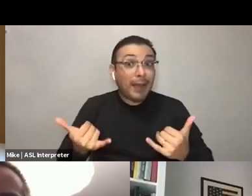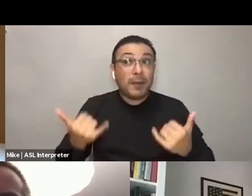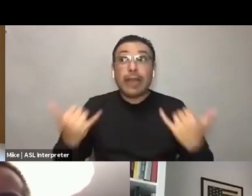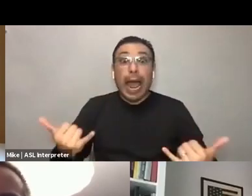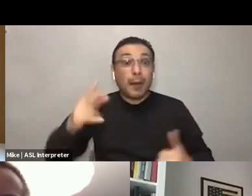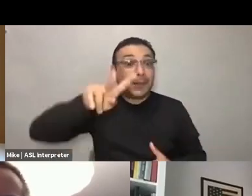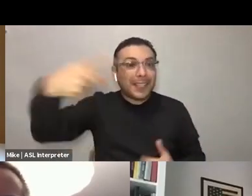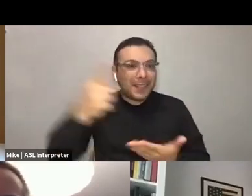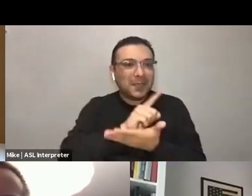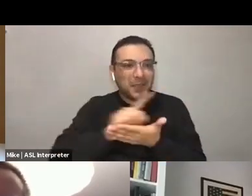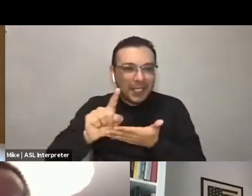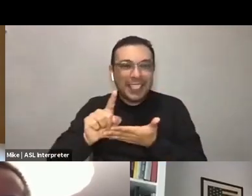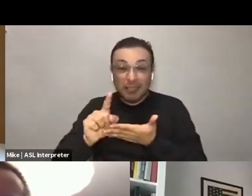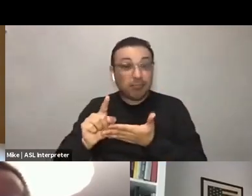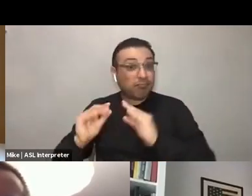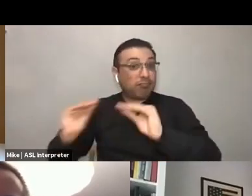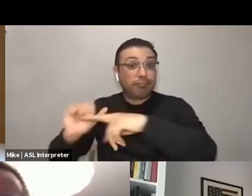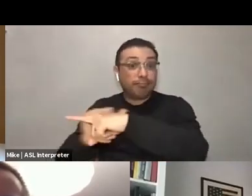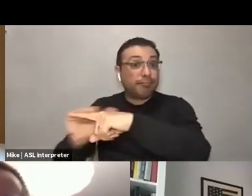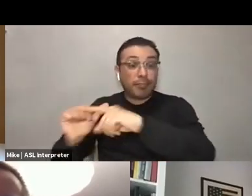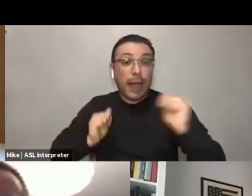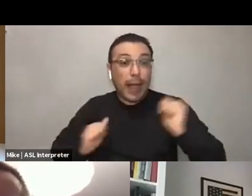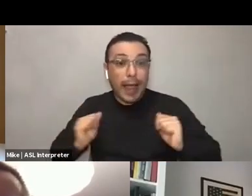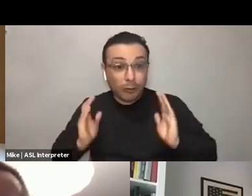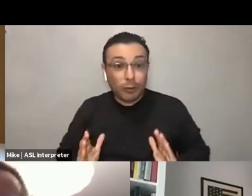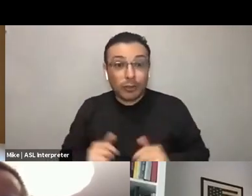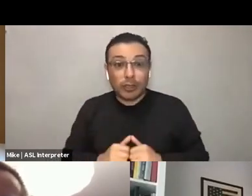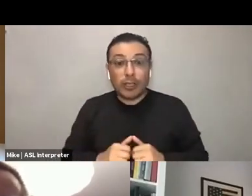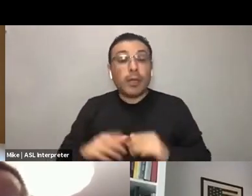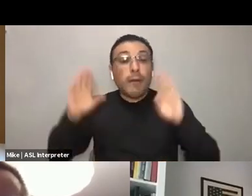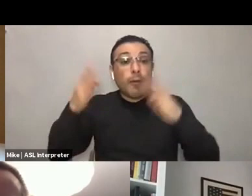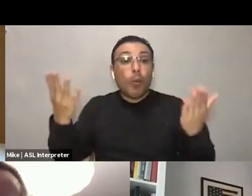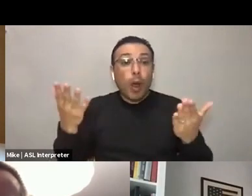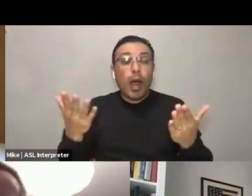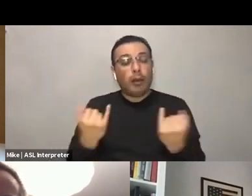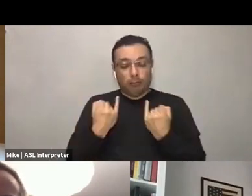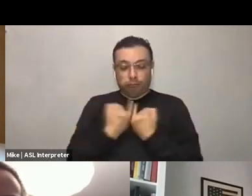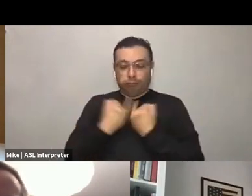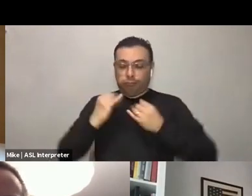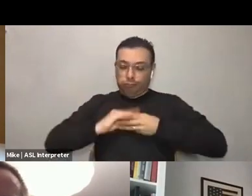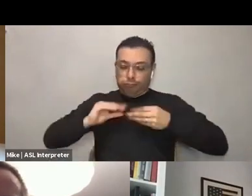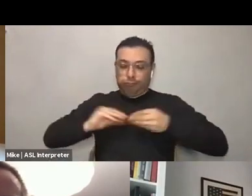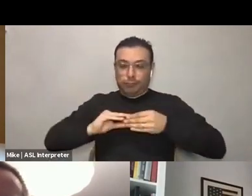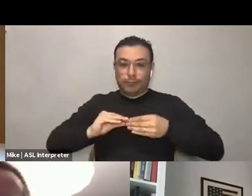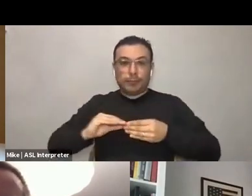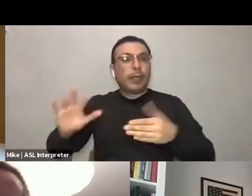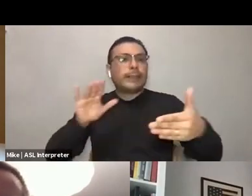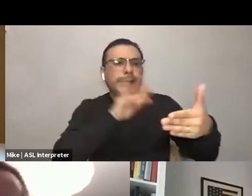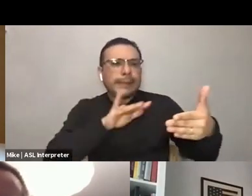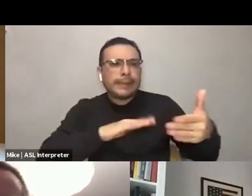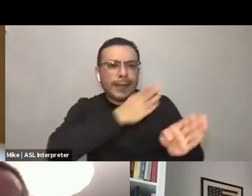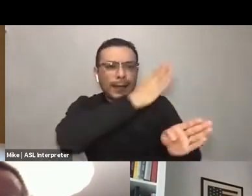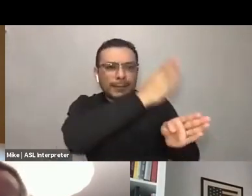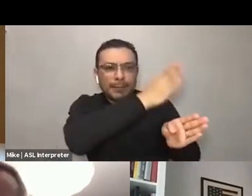We decided to mainly focus on monologue study and scene study. And because people are entering from all different